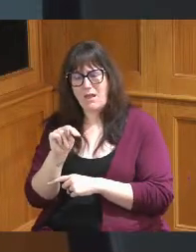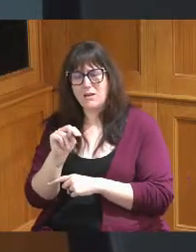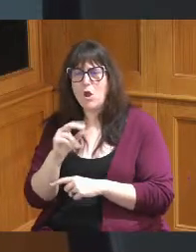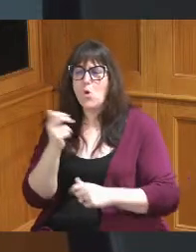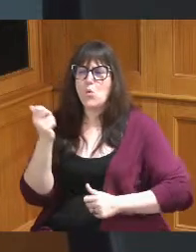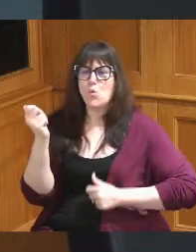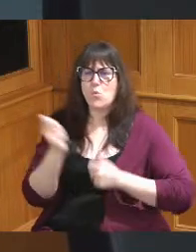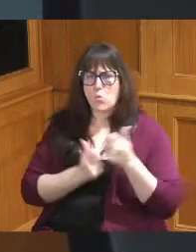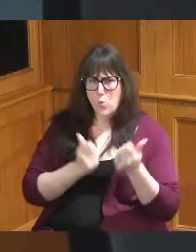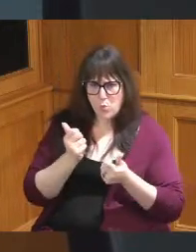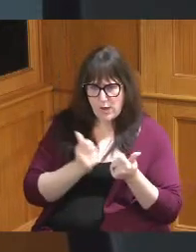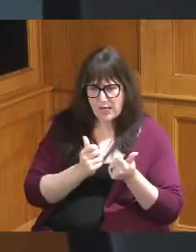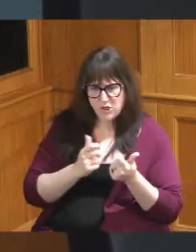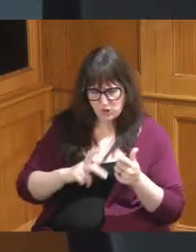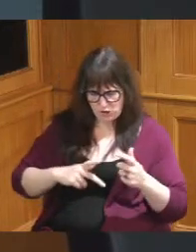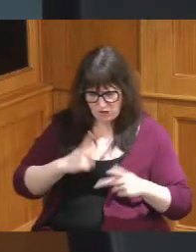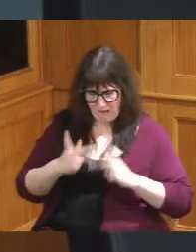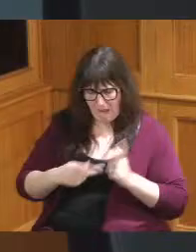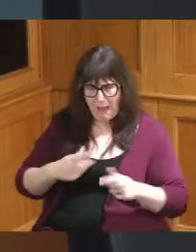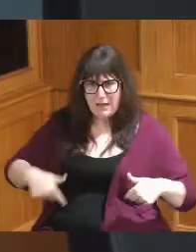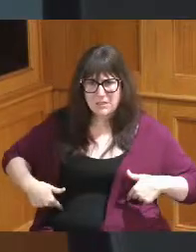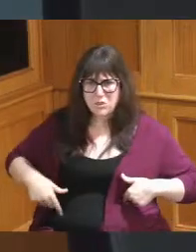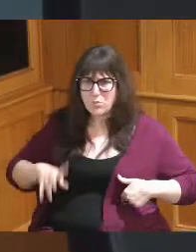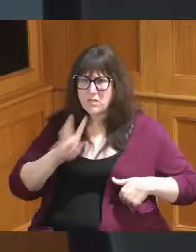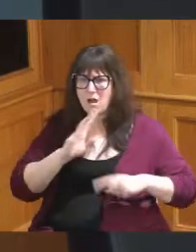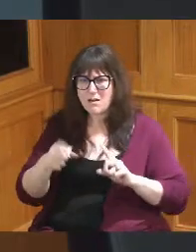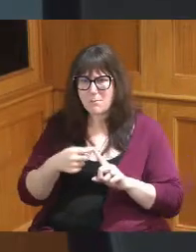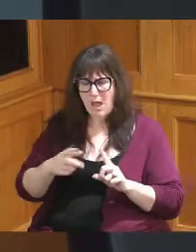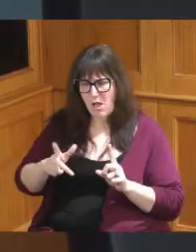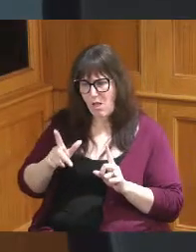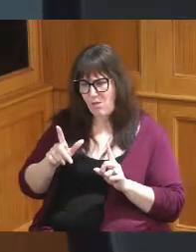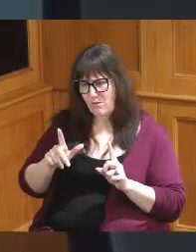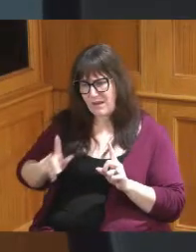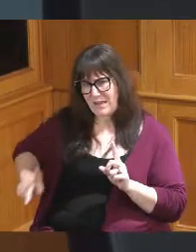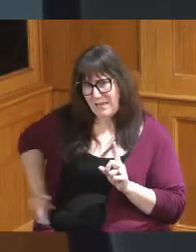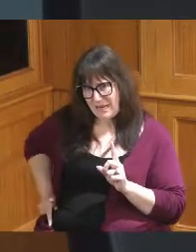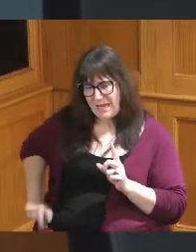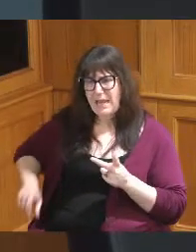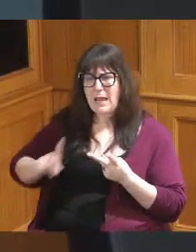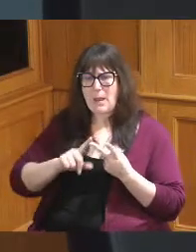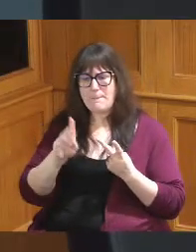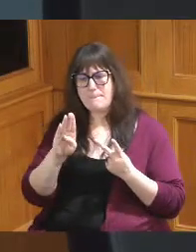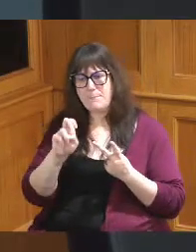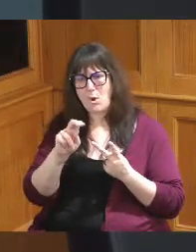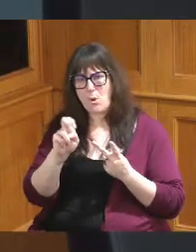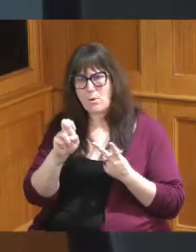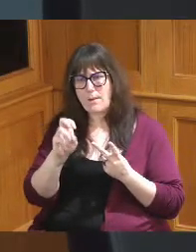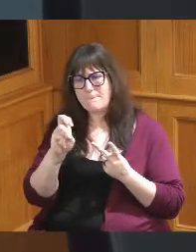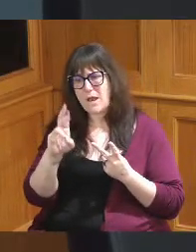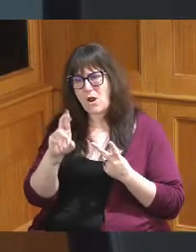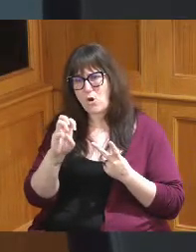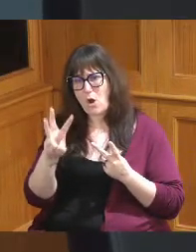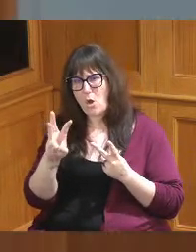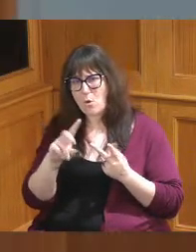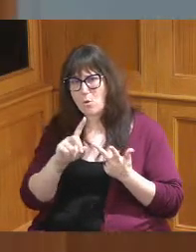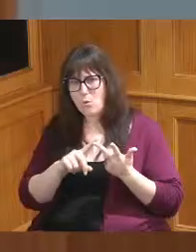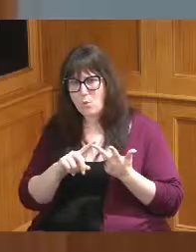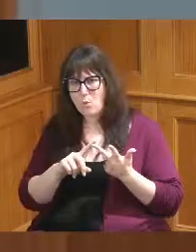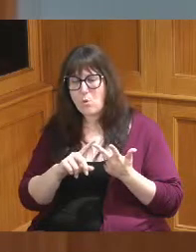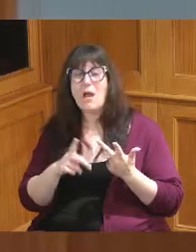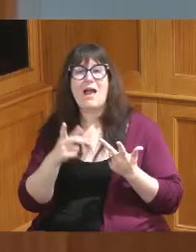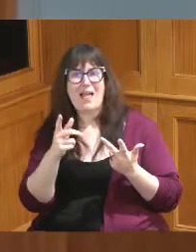for living organ donations. You talked about kidneys. I saw bone marrow. Are those the 2? And a lobe of the